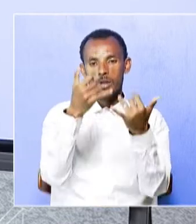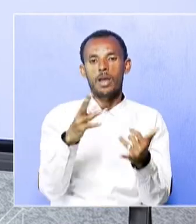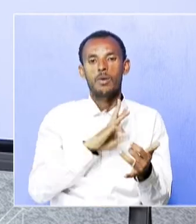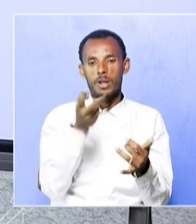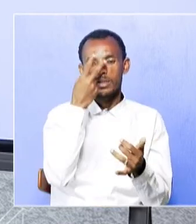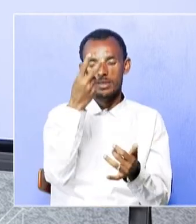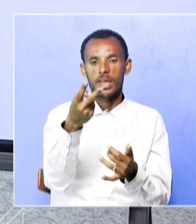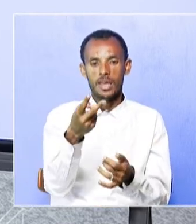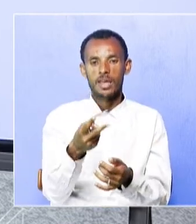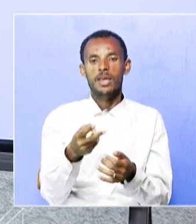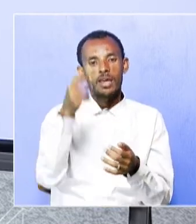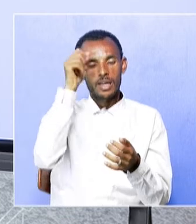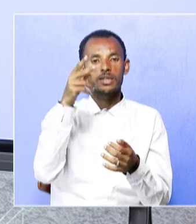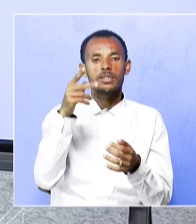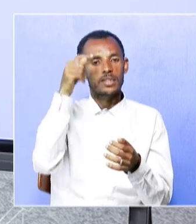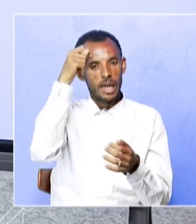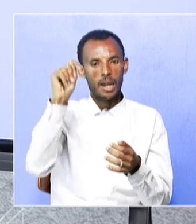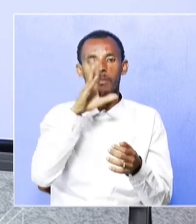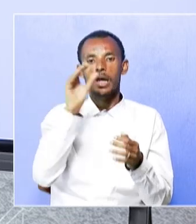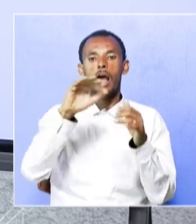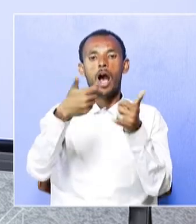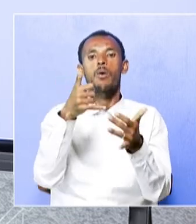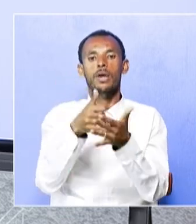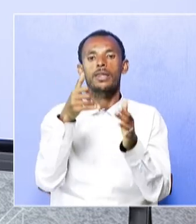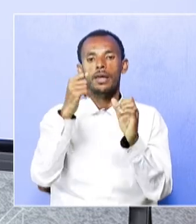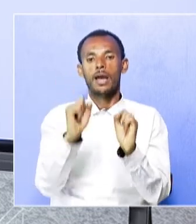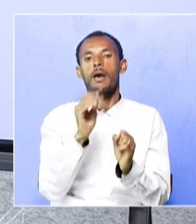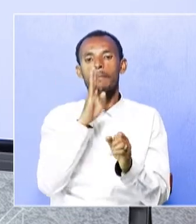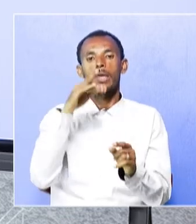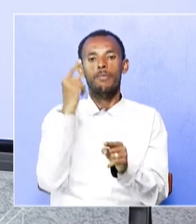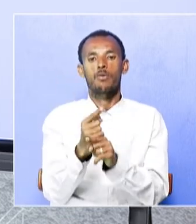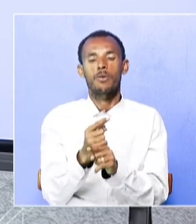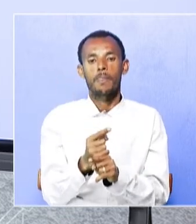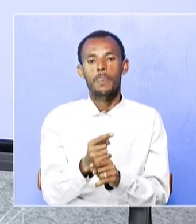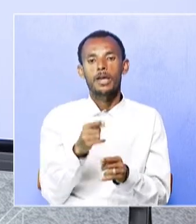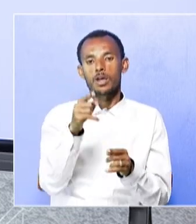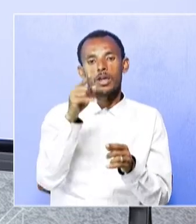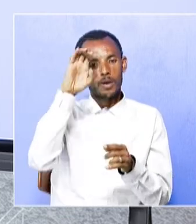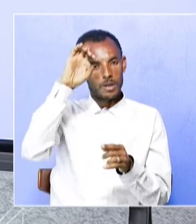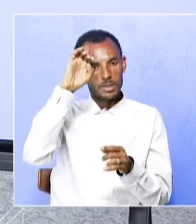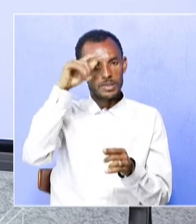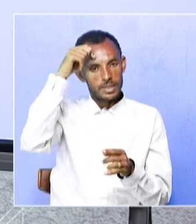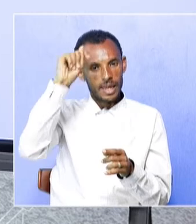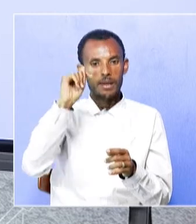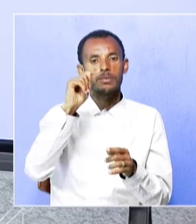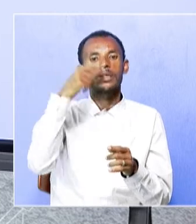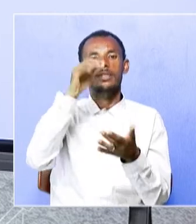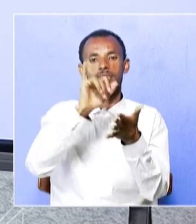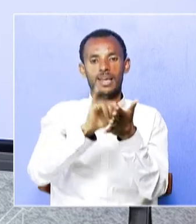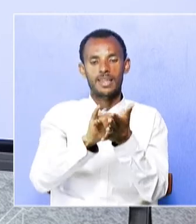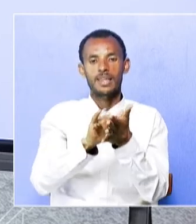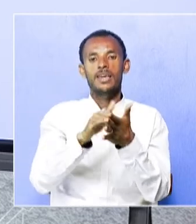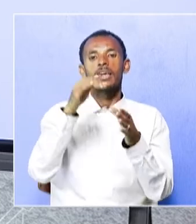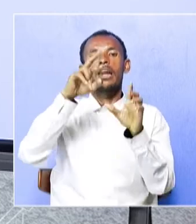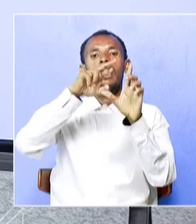will see his theorem and how it can be proved, right? And Euclid's theorem states that in